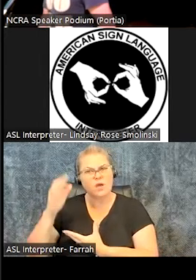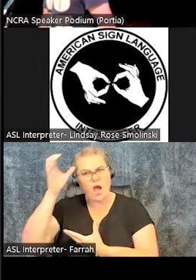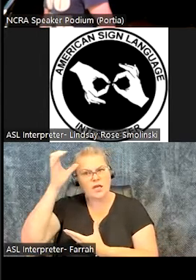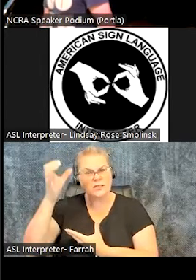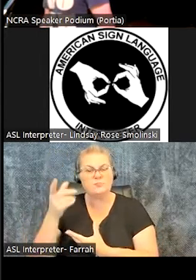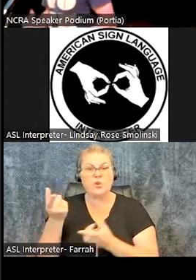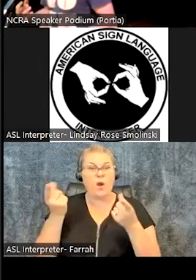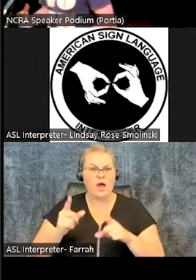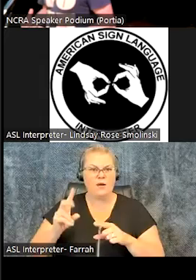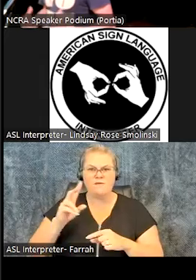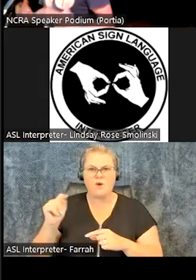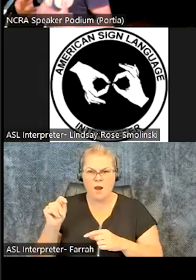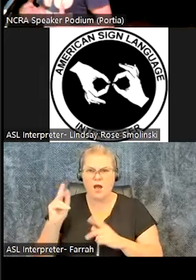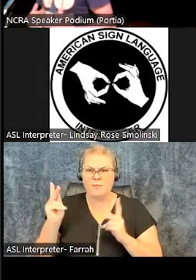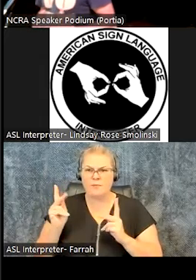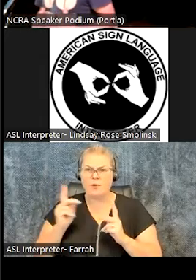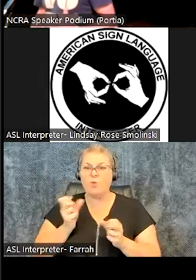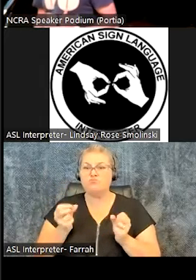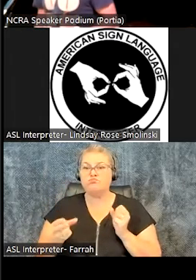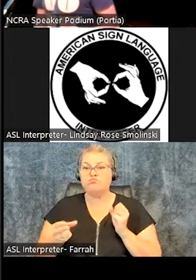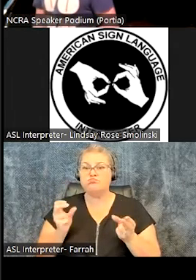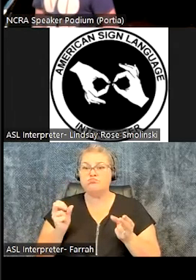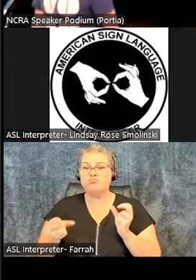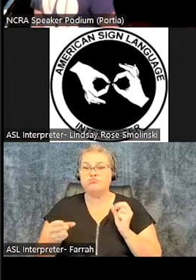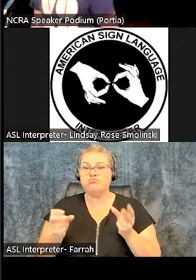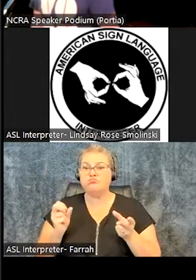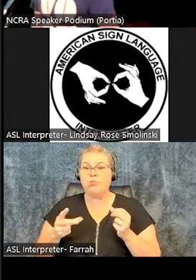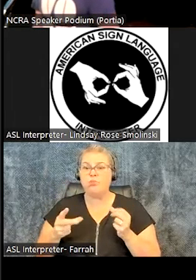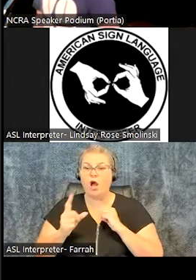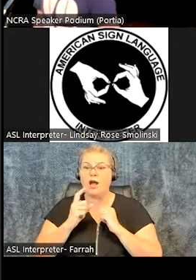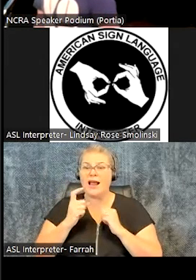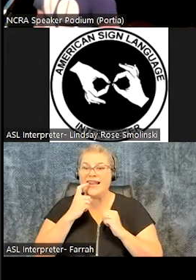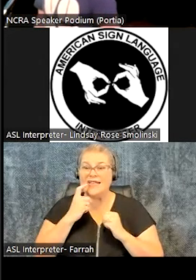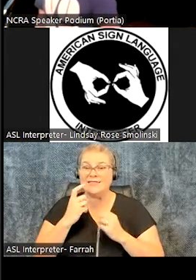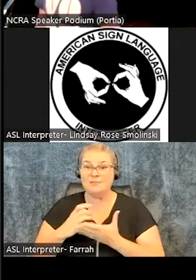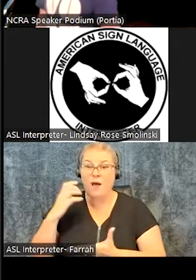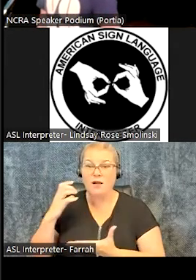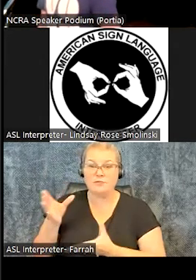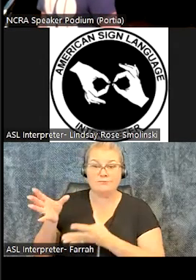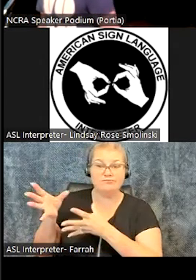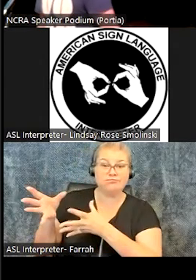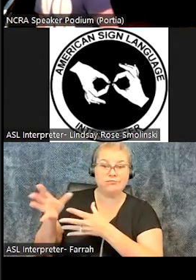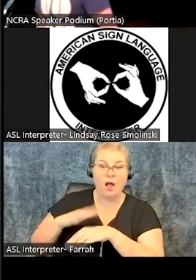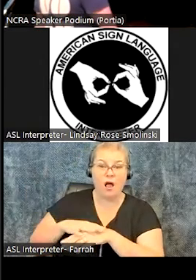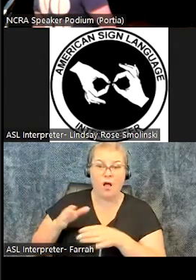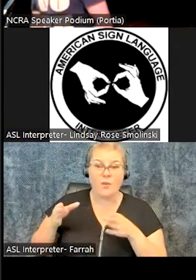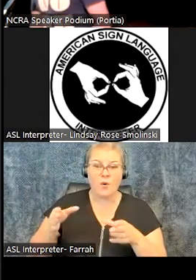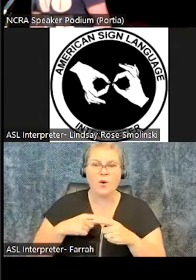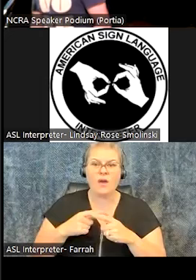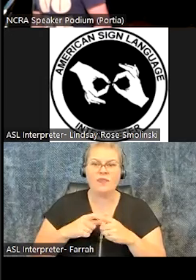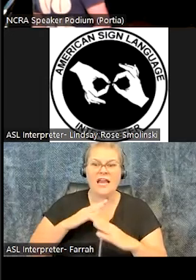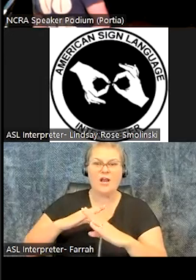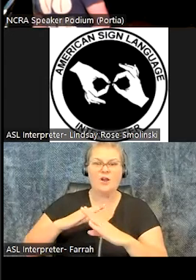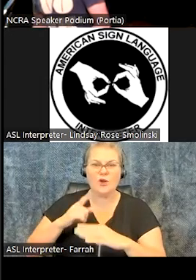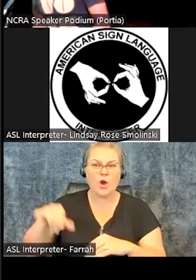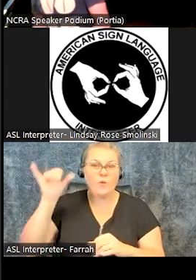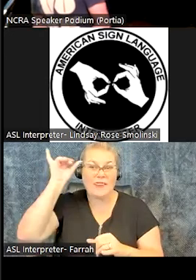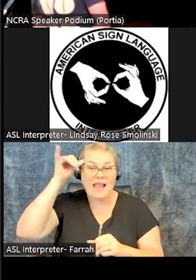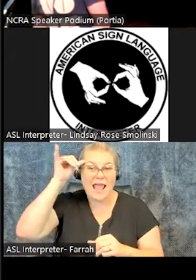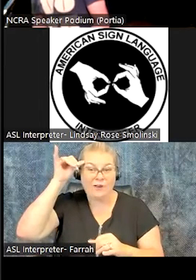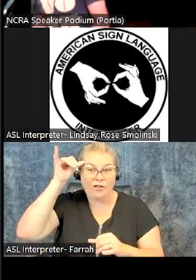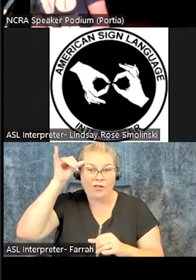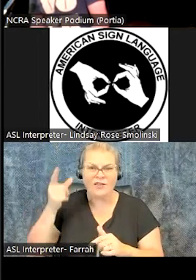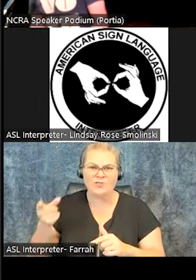lot of people were basically littering glass bottles on the side of the road, and it started interfering with cattle and becoming an issue with them stepping